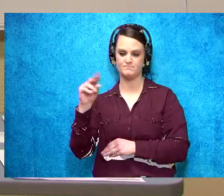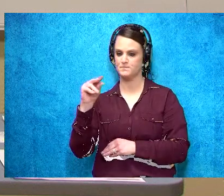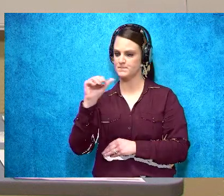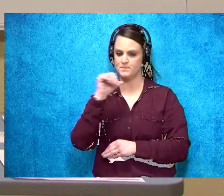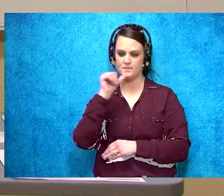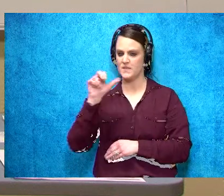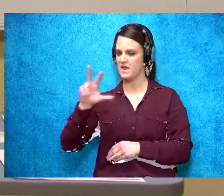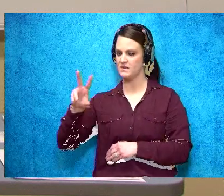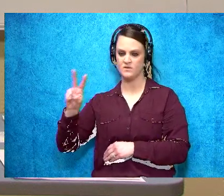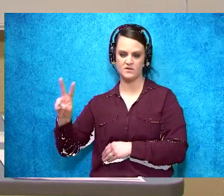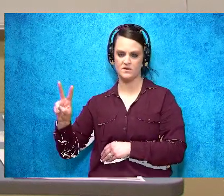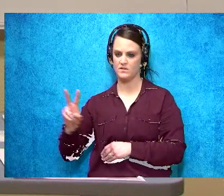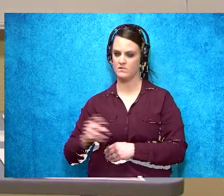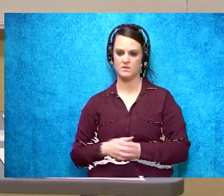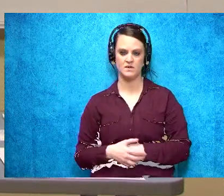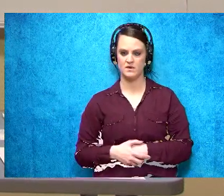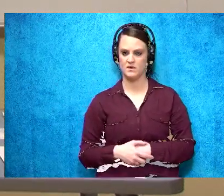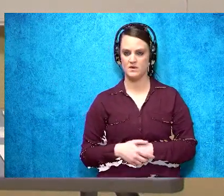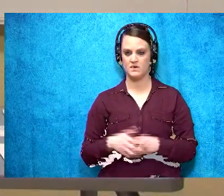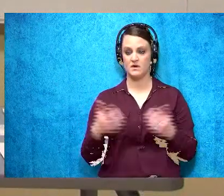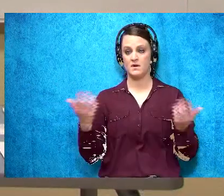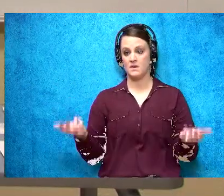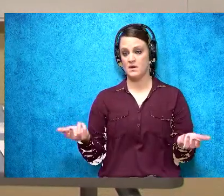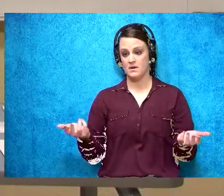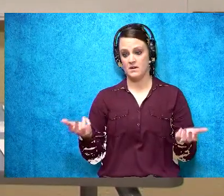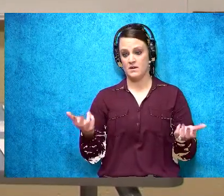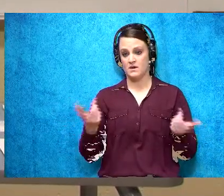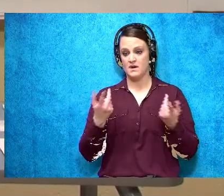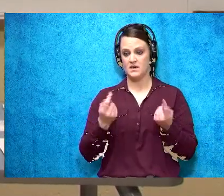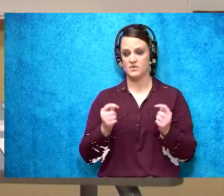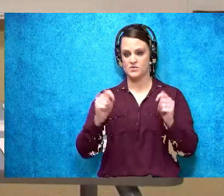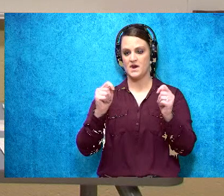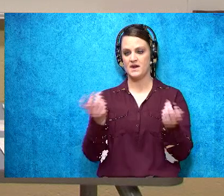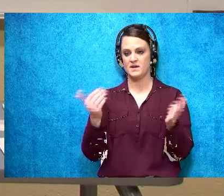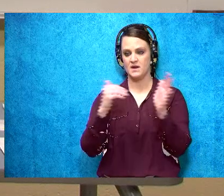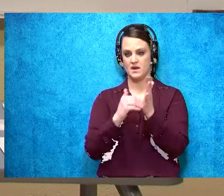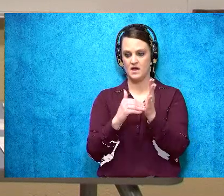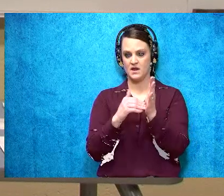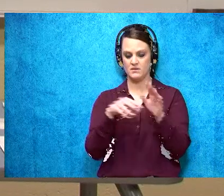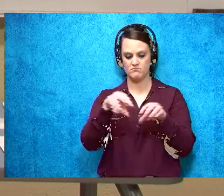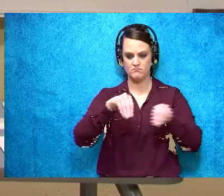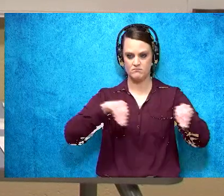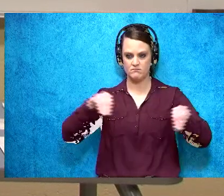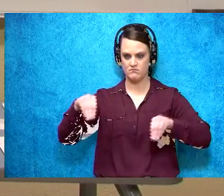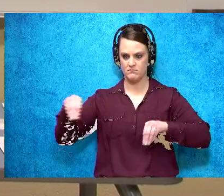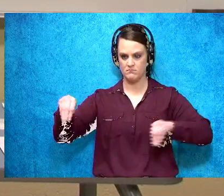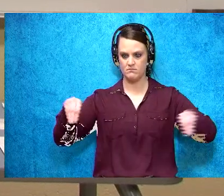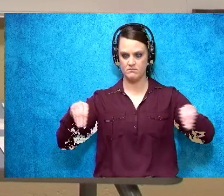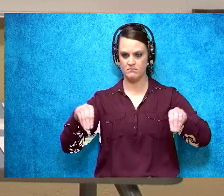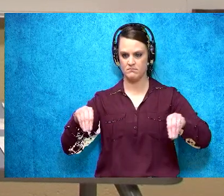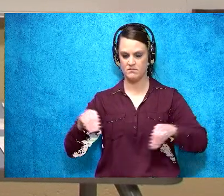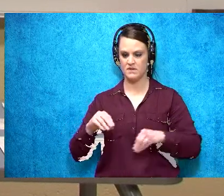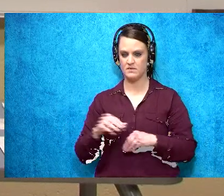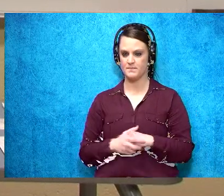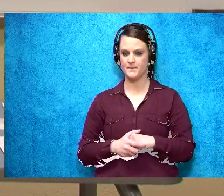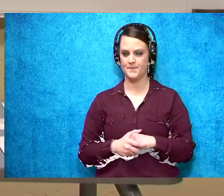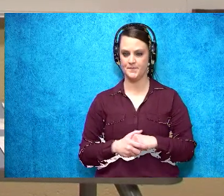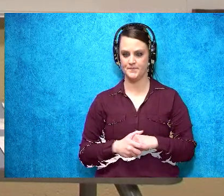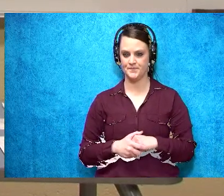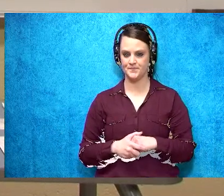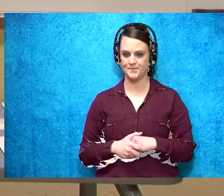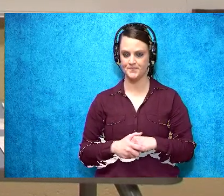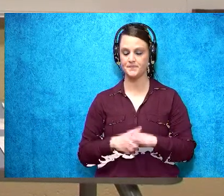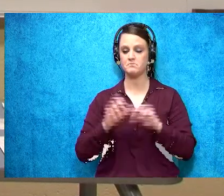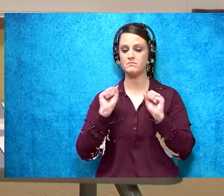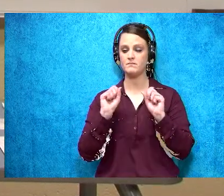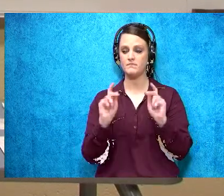32, is it? Oh, well then I need to rearrange. That would be 20, not 32.